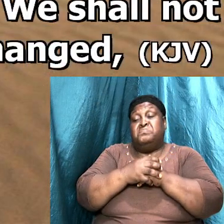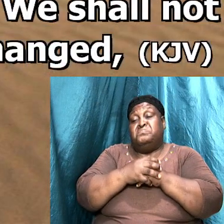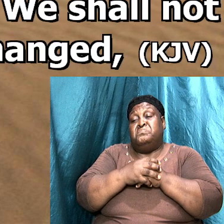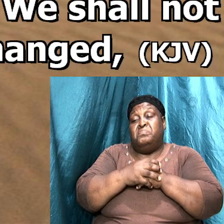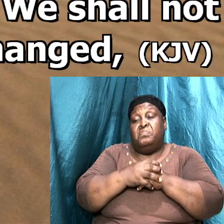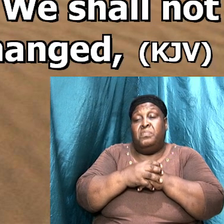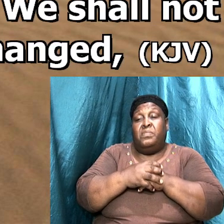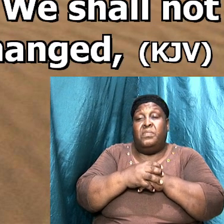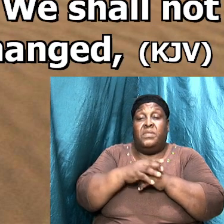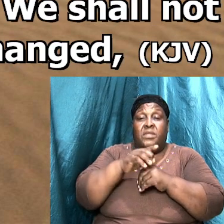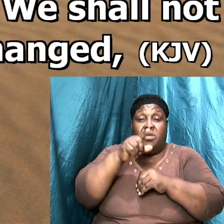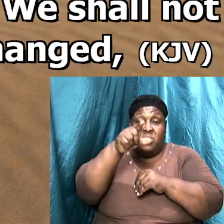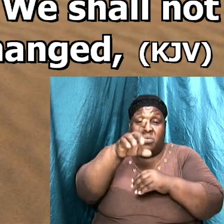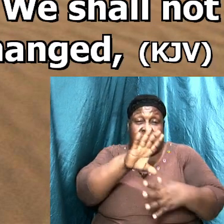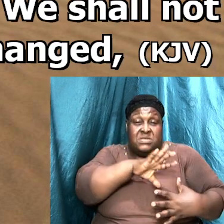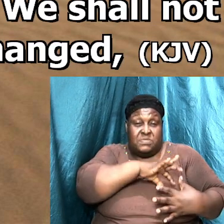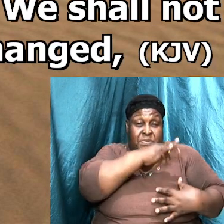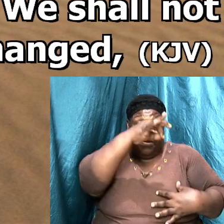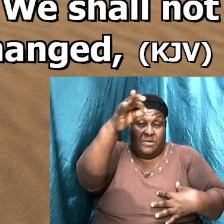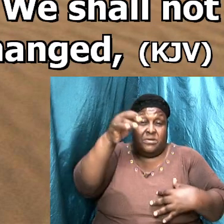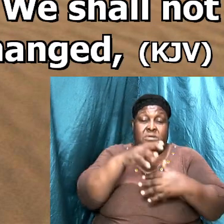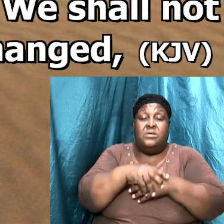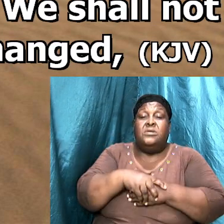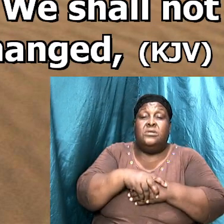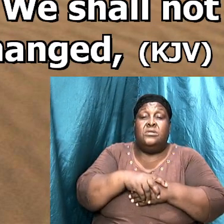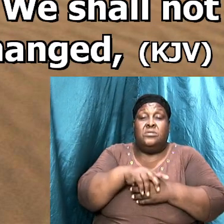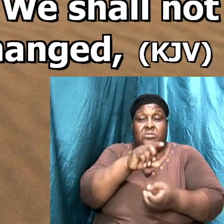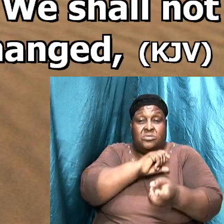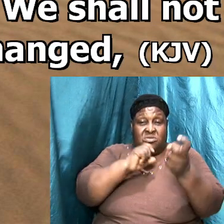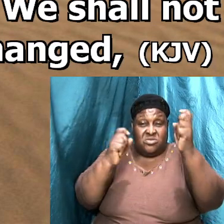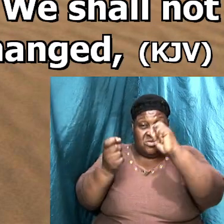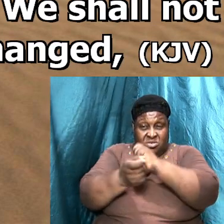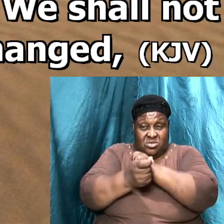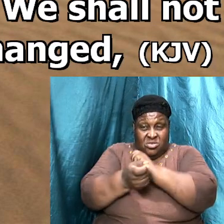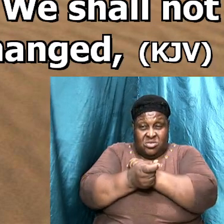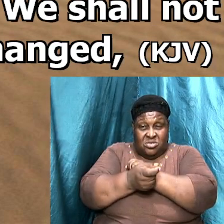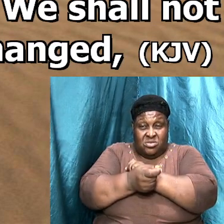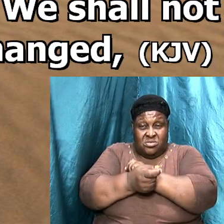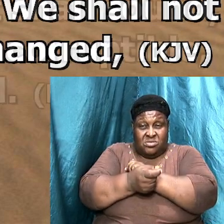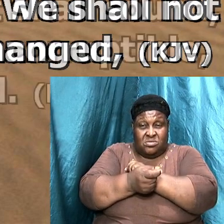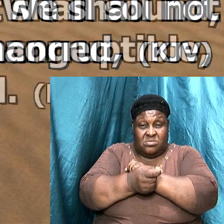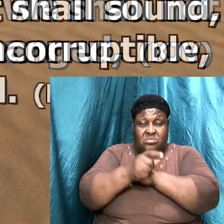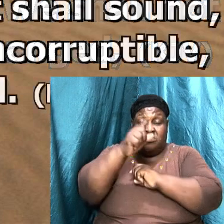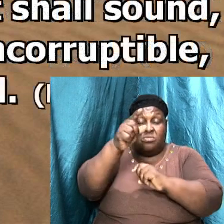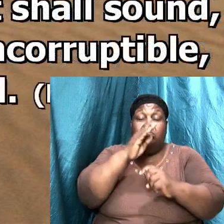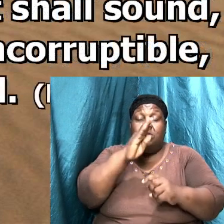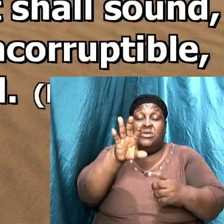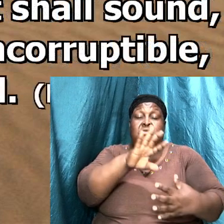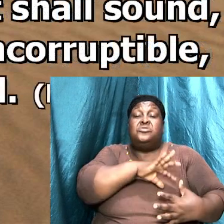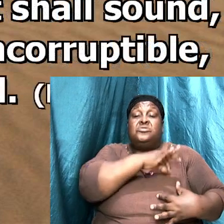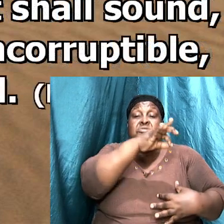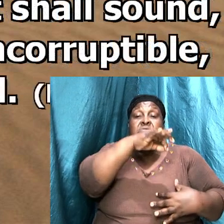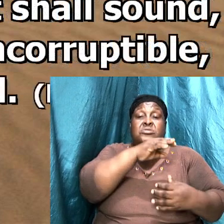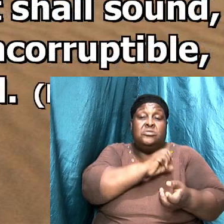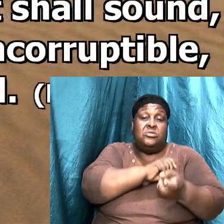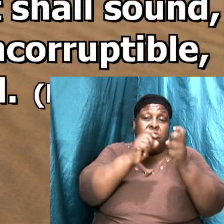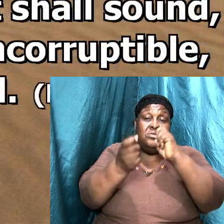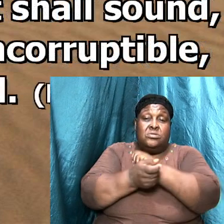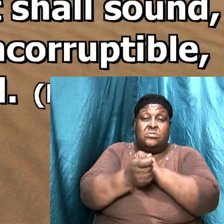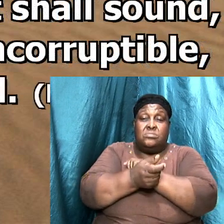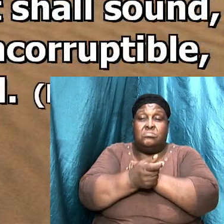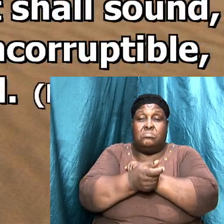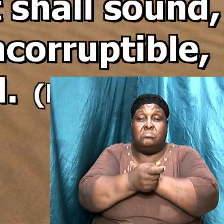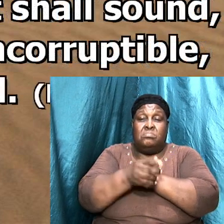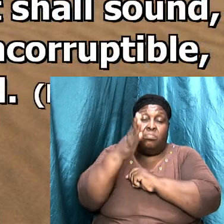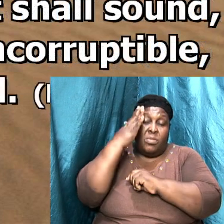but if you are spirit the change agent is there and you are going to be changed again why it